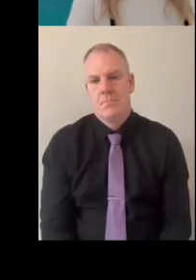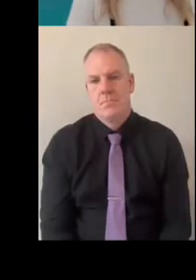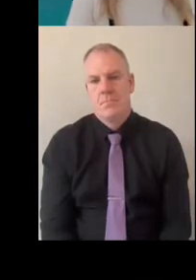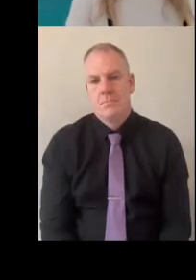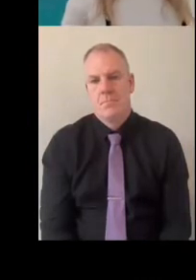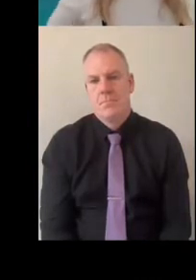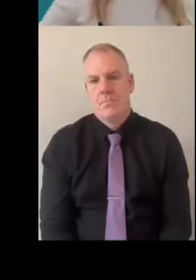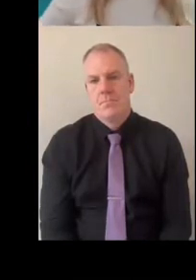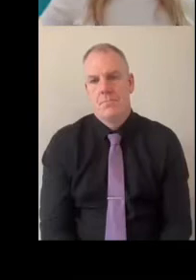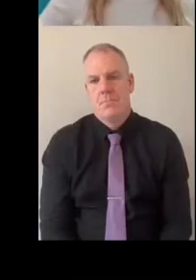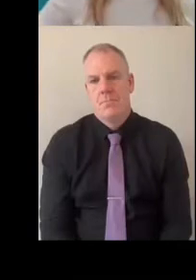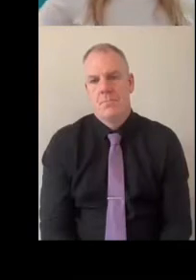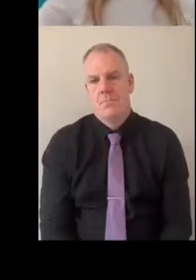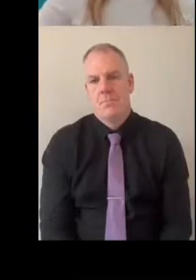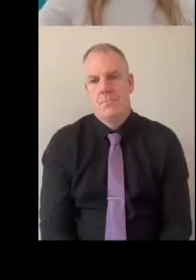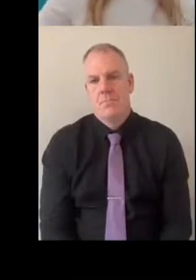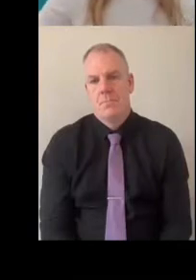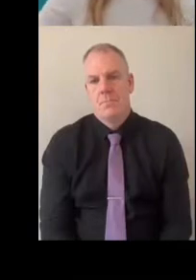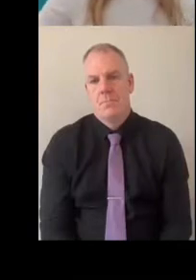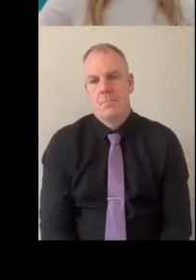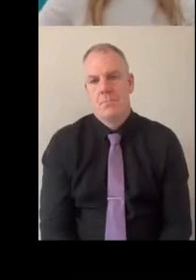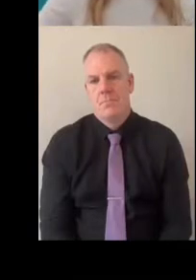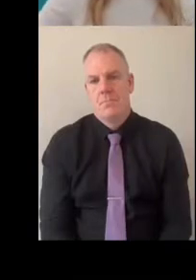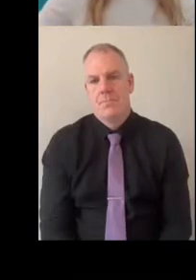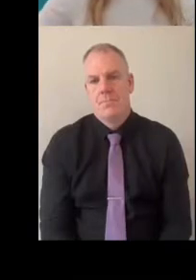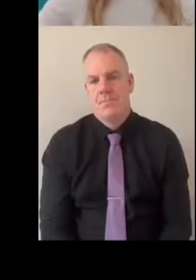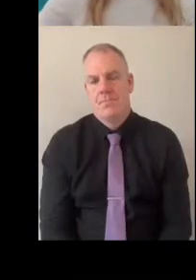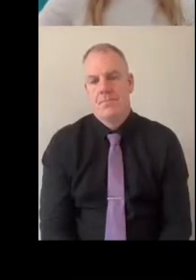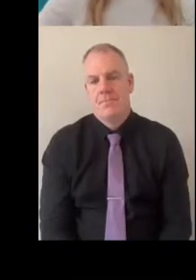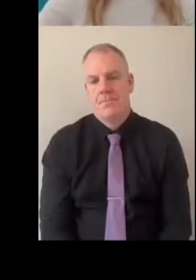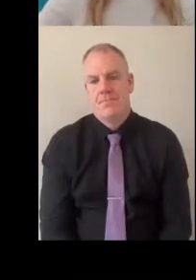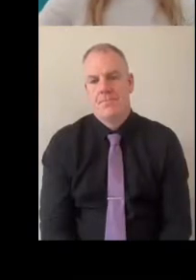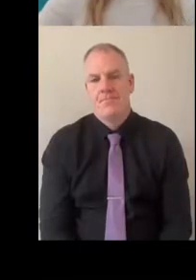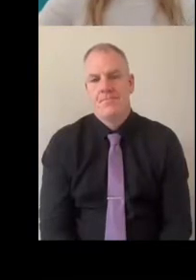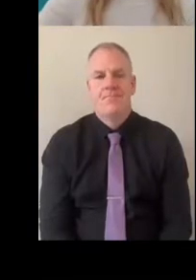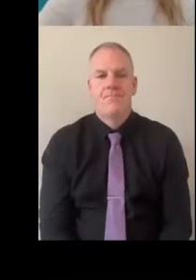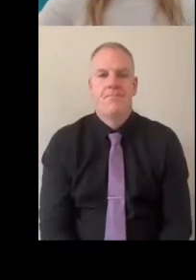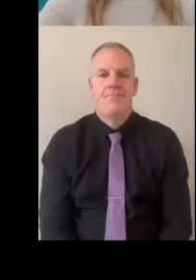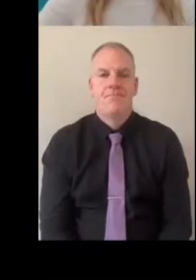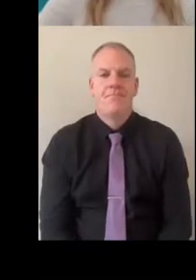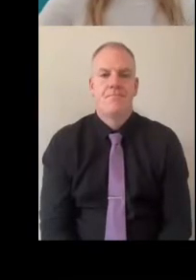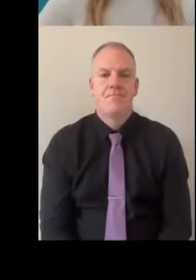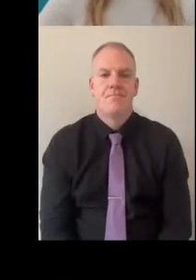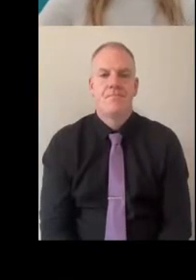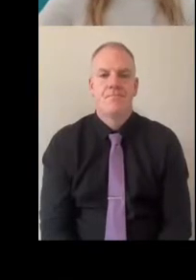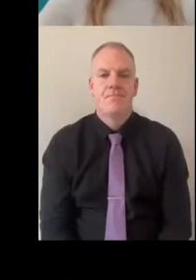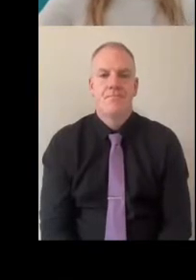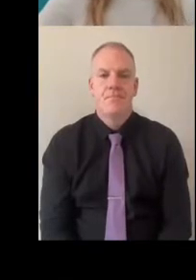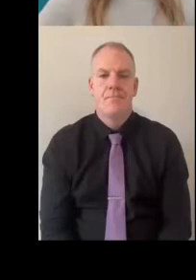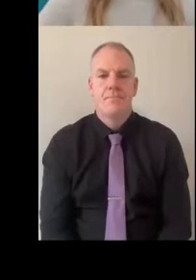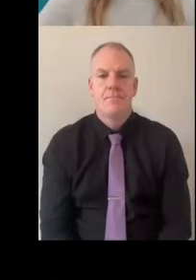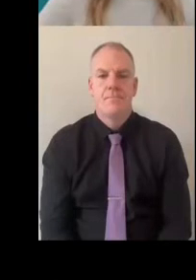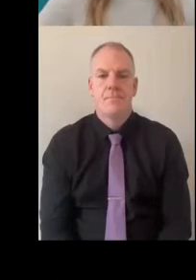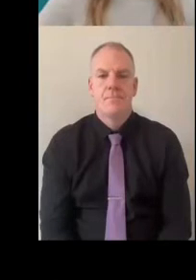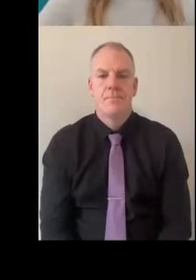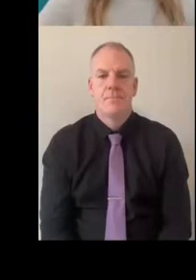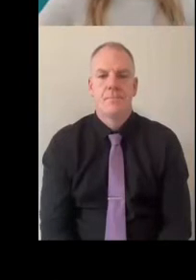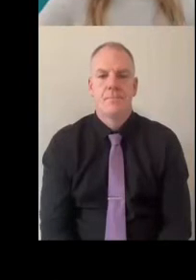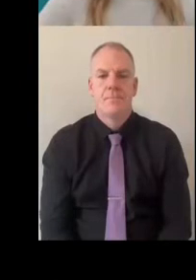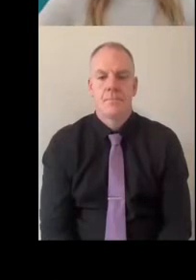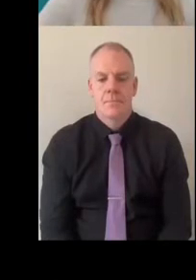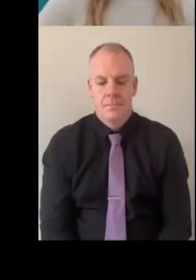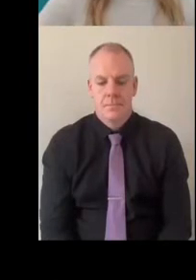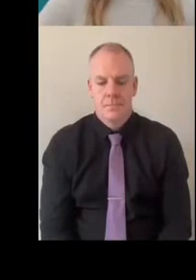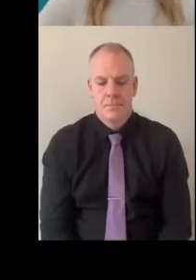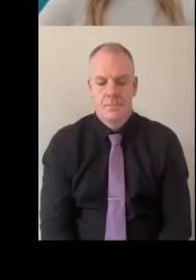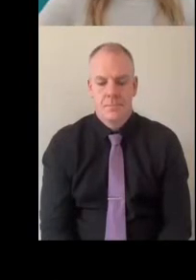which is really exciting. So thank you very much and I hope you enjoy the rest of the launch. Hello. I'd